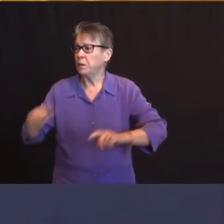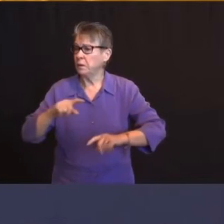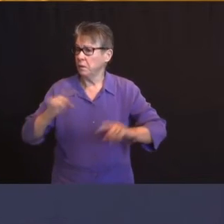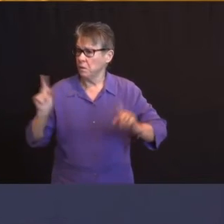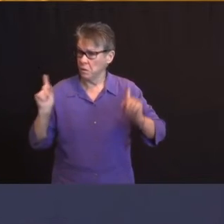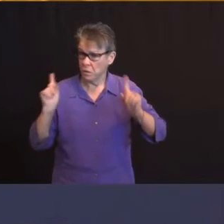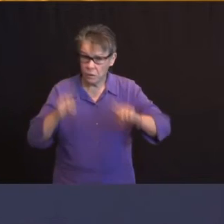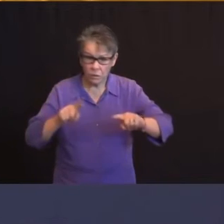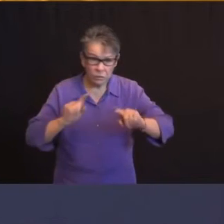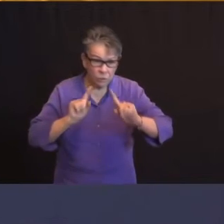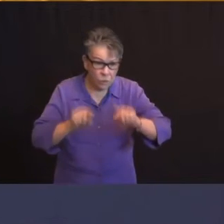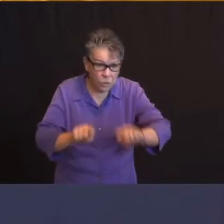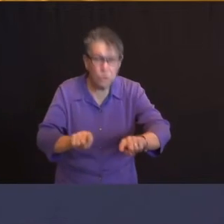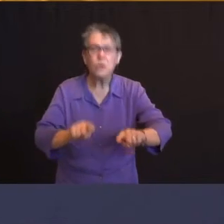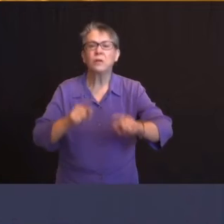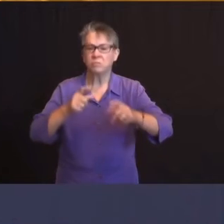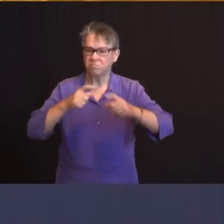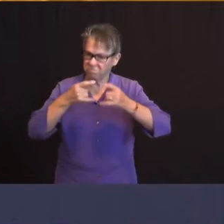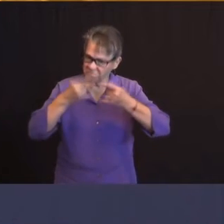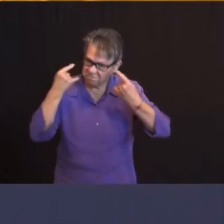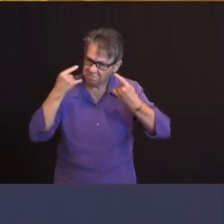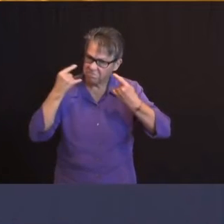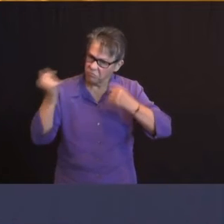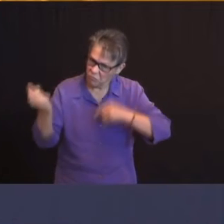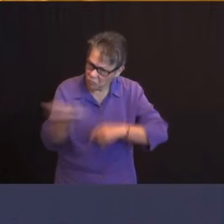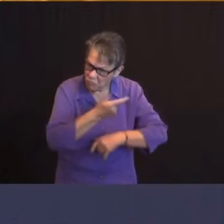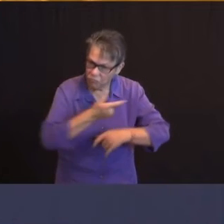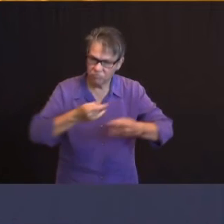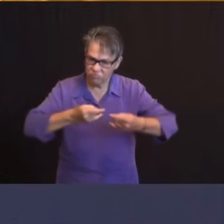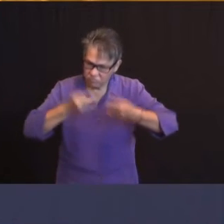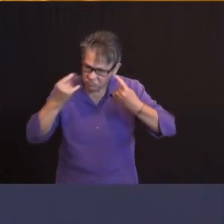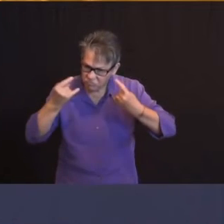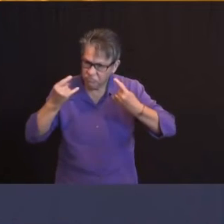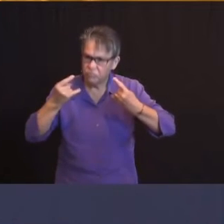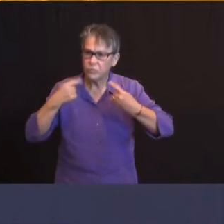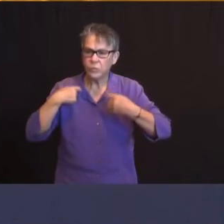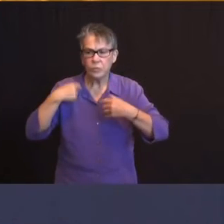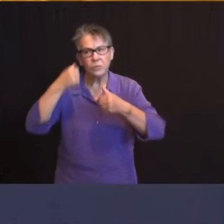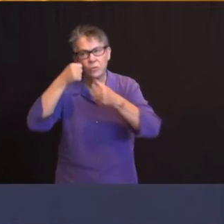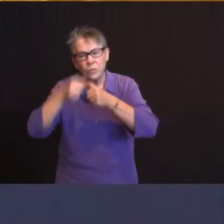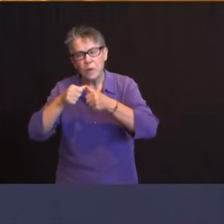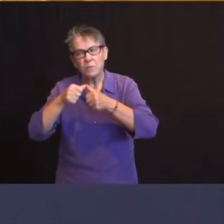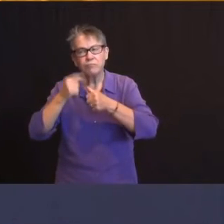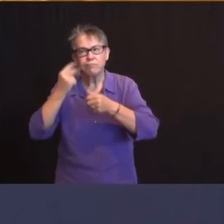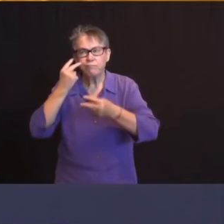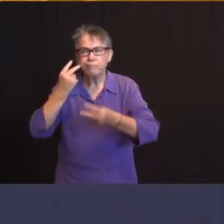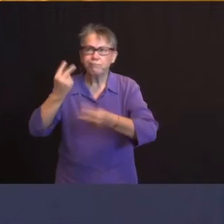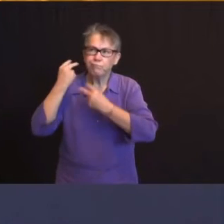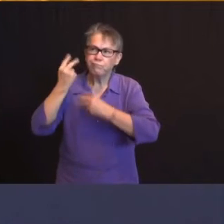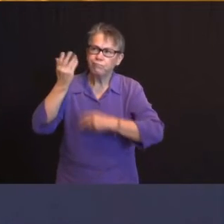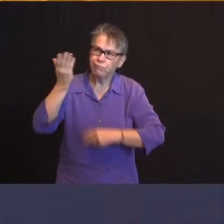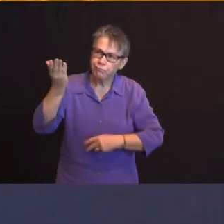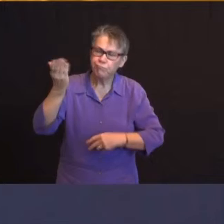would ask you to keep his memory and his family in your prayers. Give us a sec here, if you could.